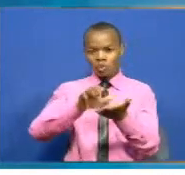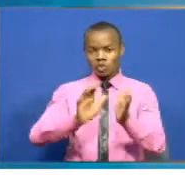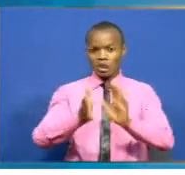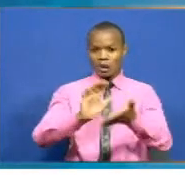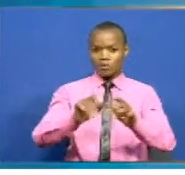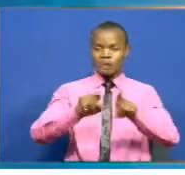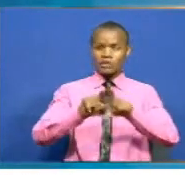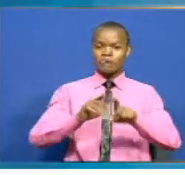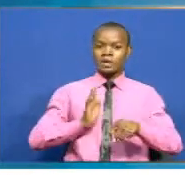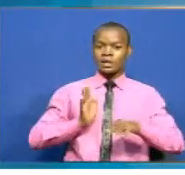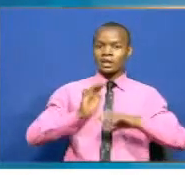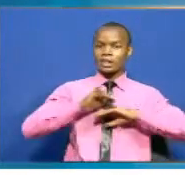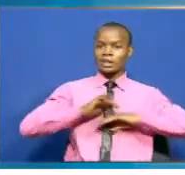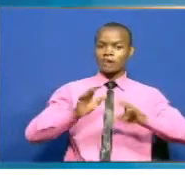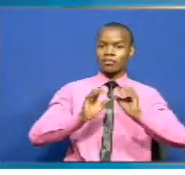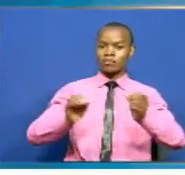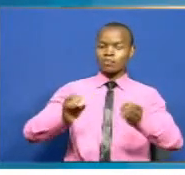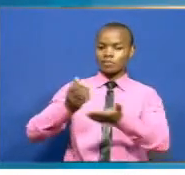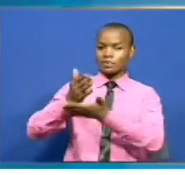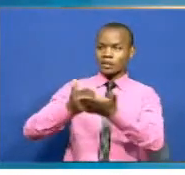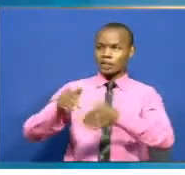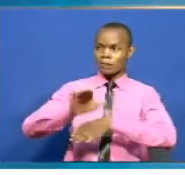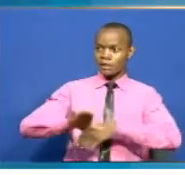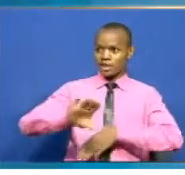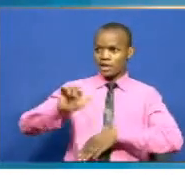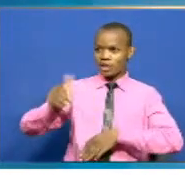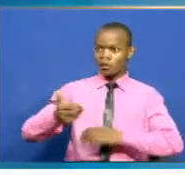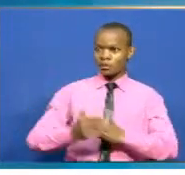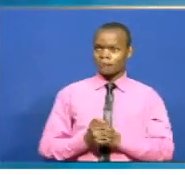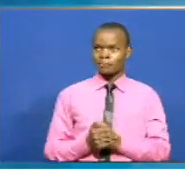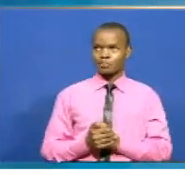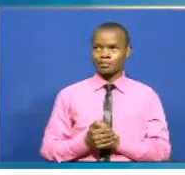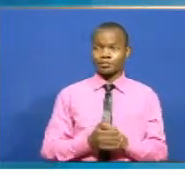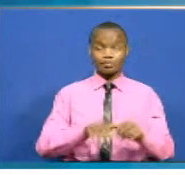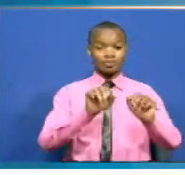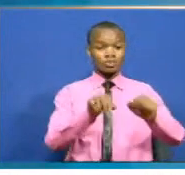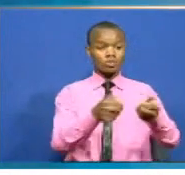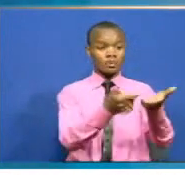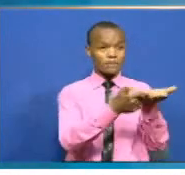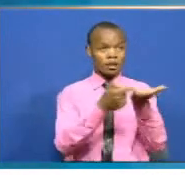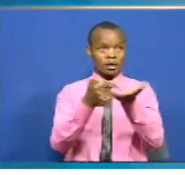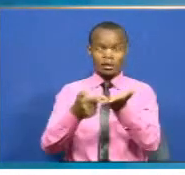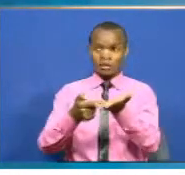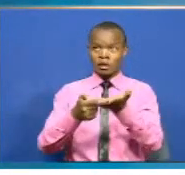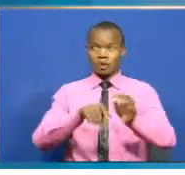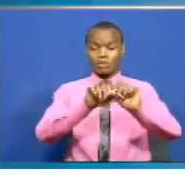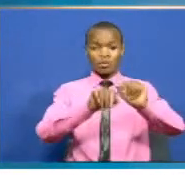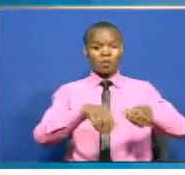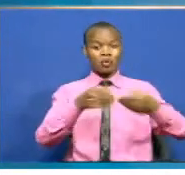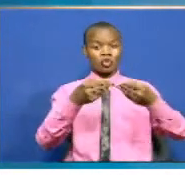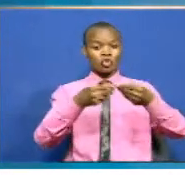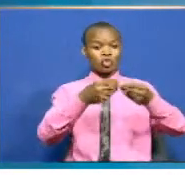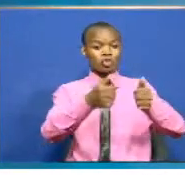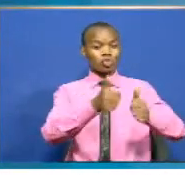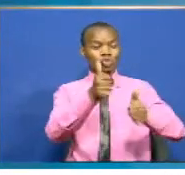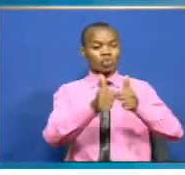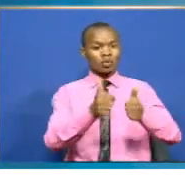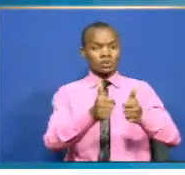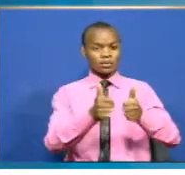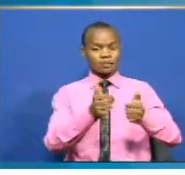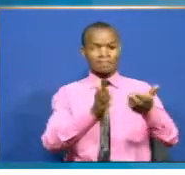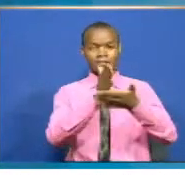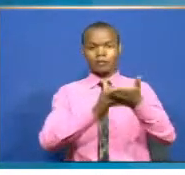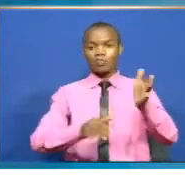insecurity situation in some parts of the country, finding and discussing about what ought to be the lasting solution to some of